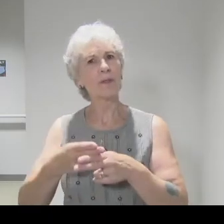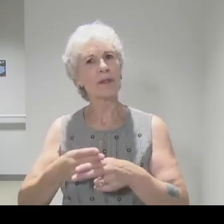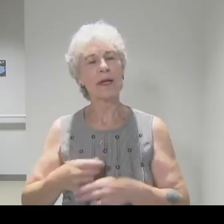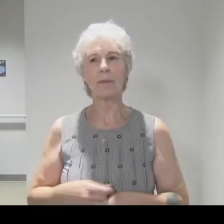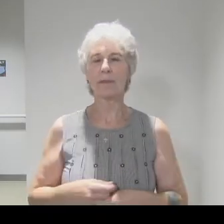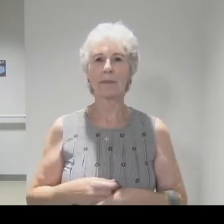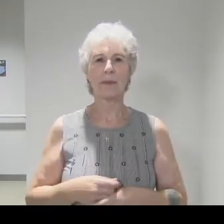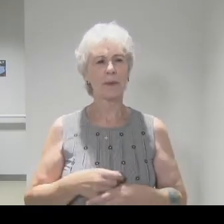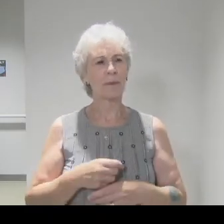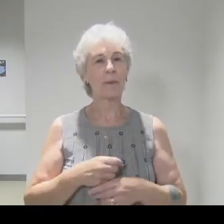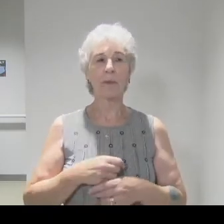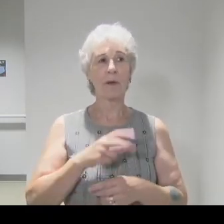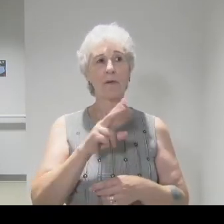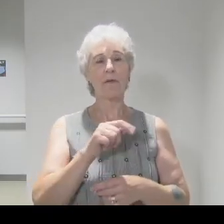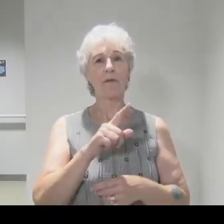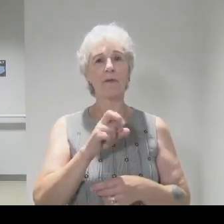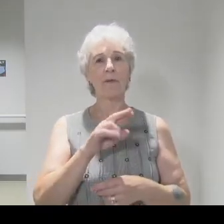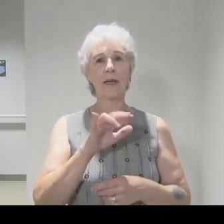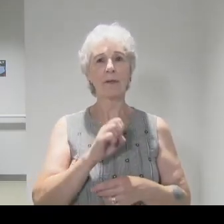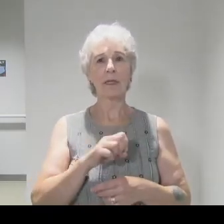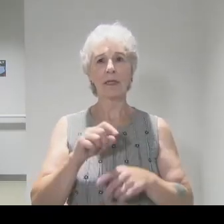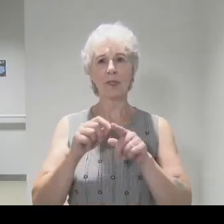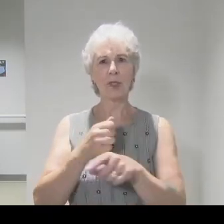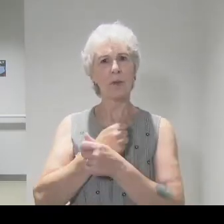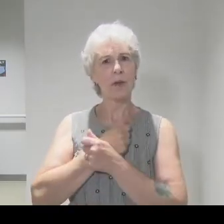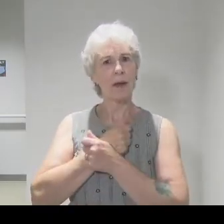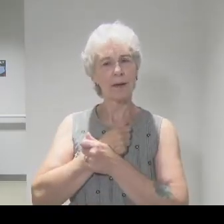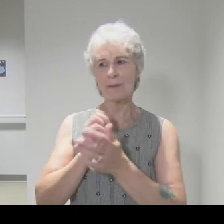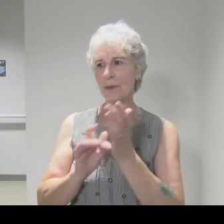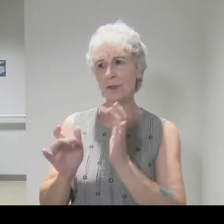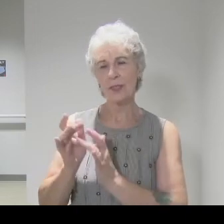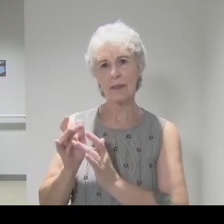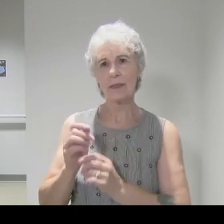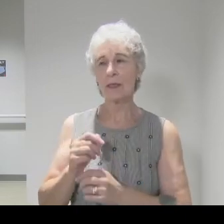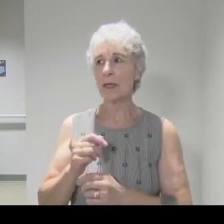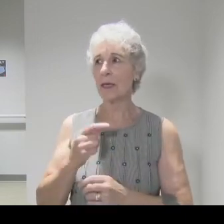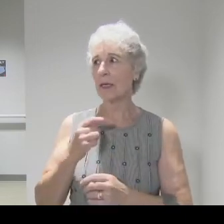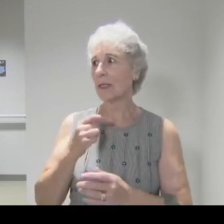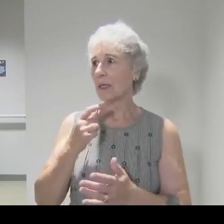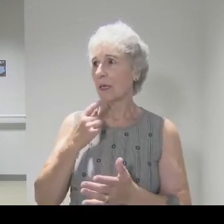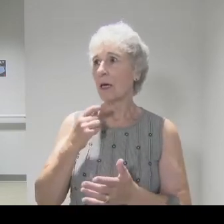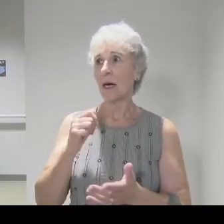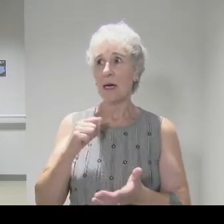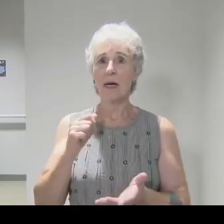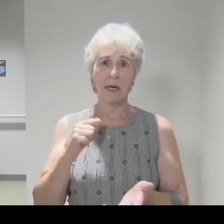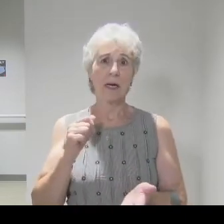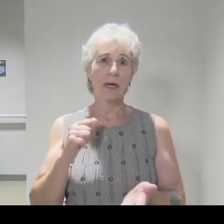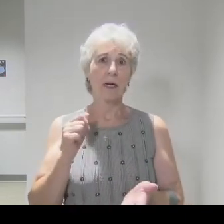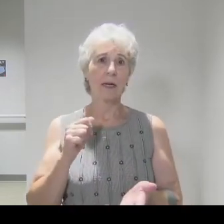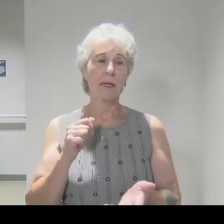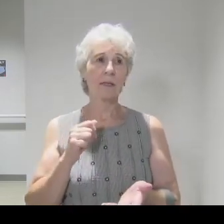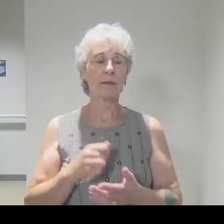"Valerie," she said. And then he said, "Valerie, do you love Jesus?" And she answered, "Uh-huh," in a